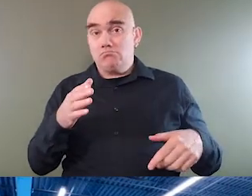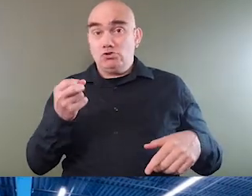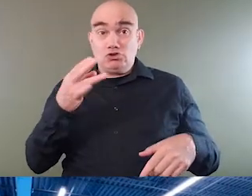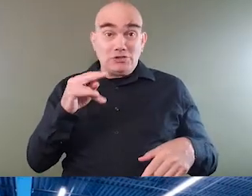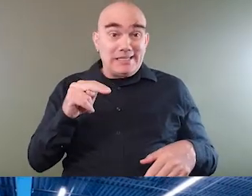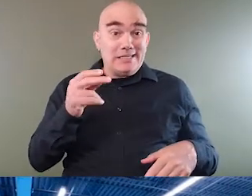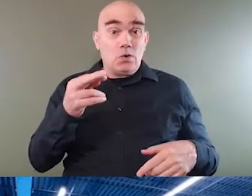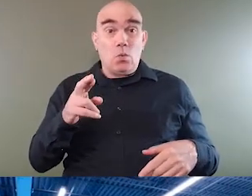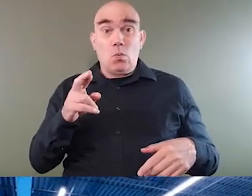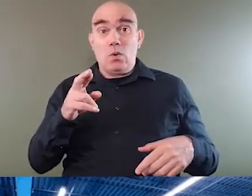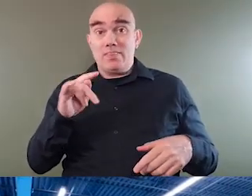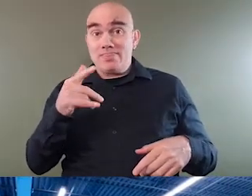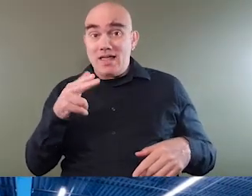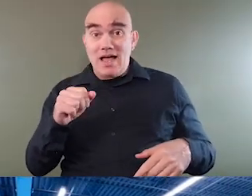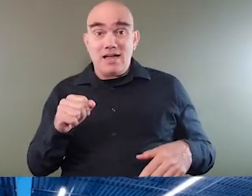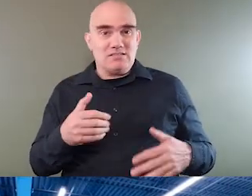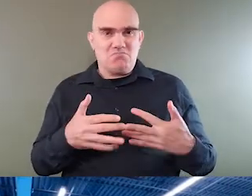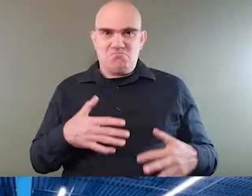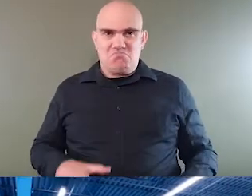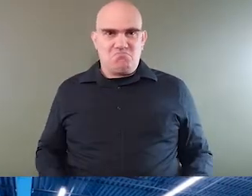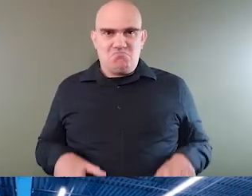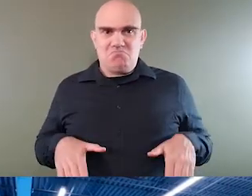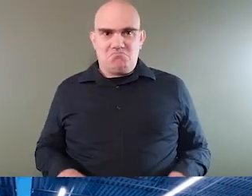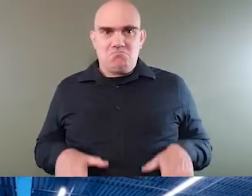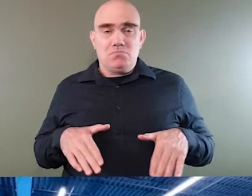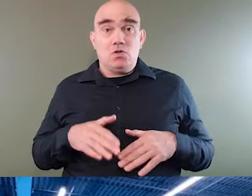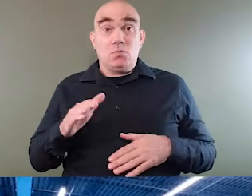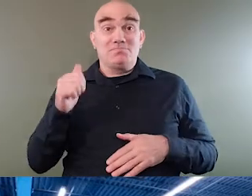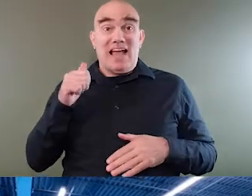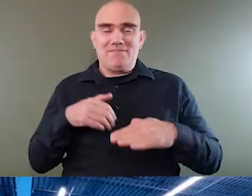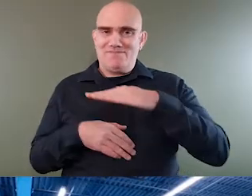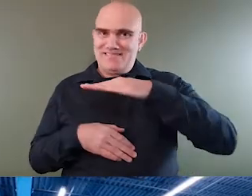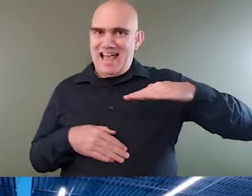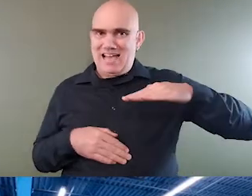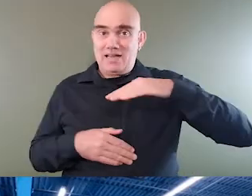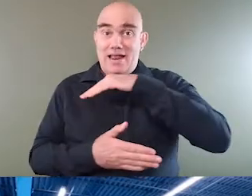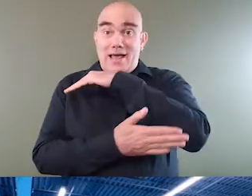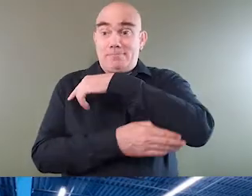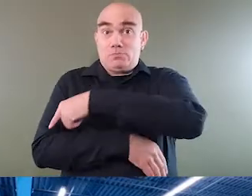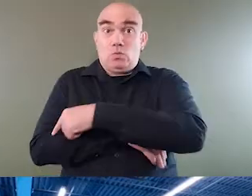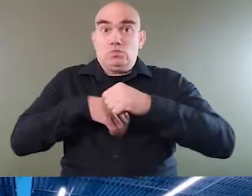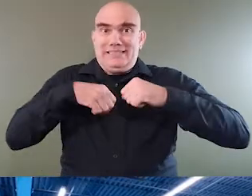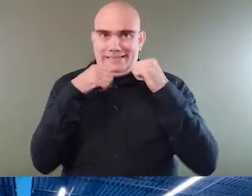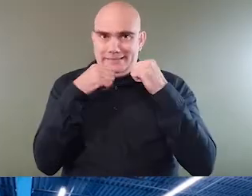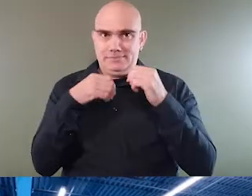Your back is flat and your elbows are in.